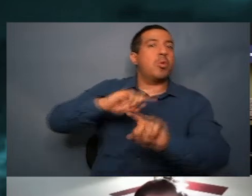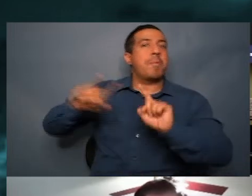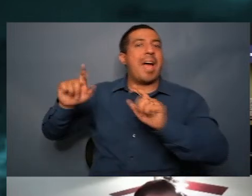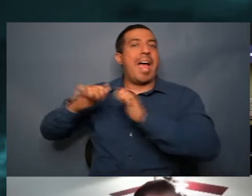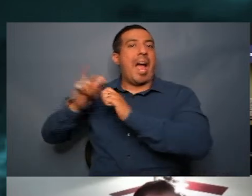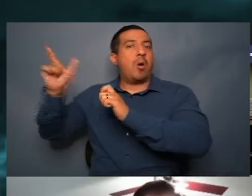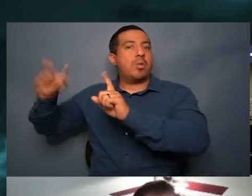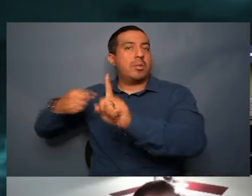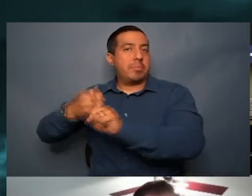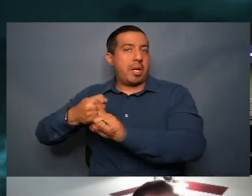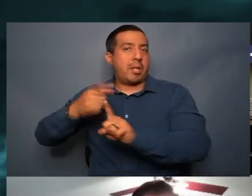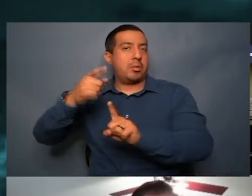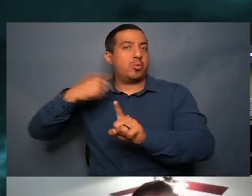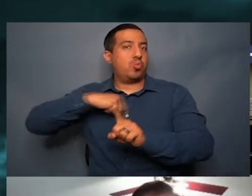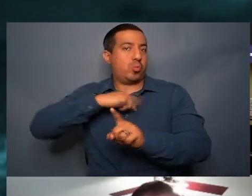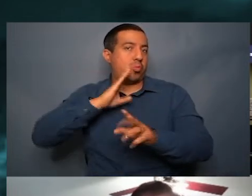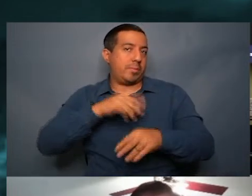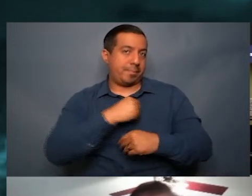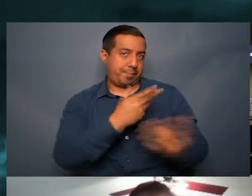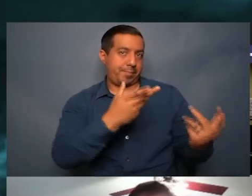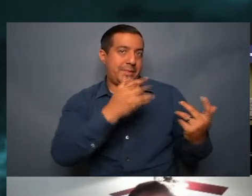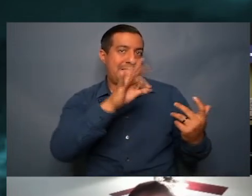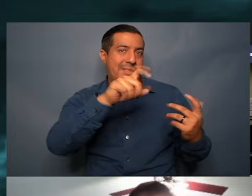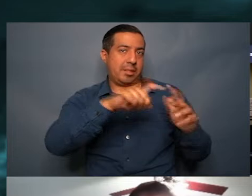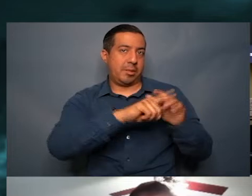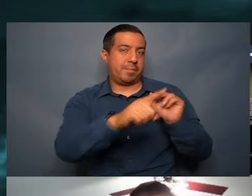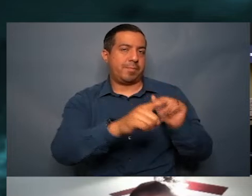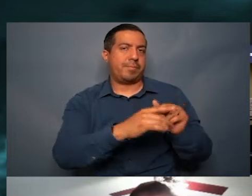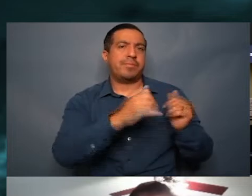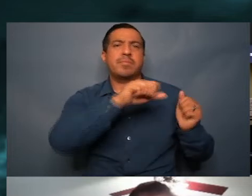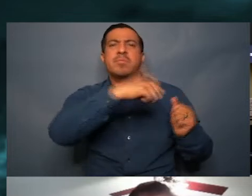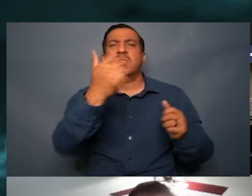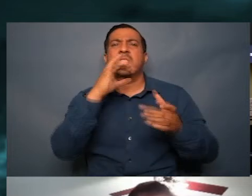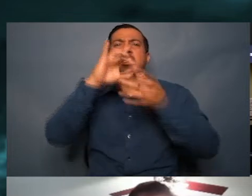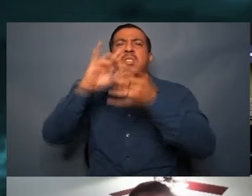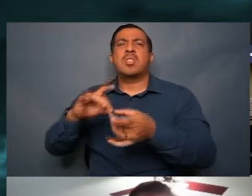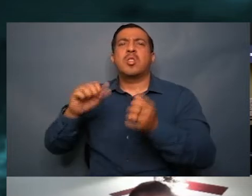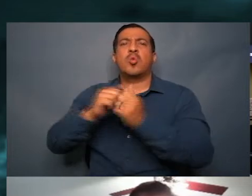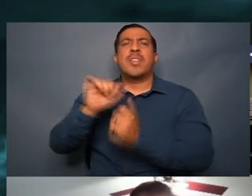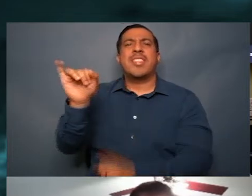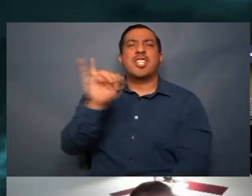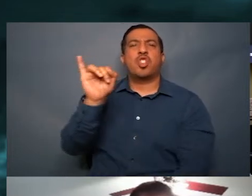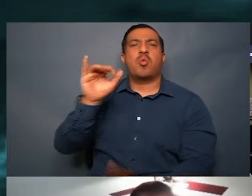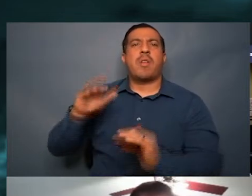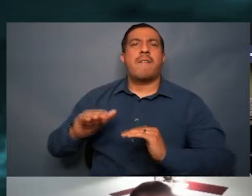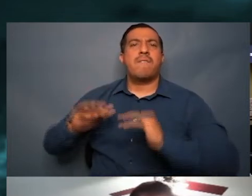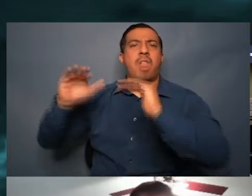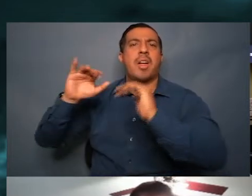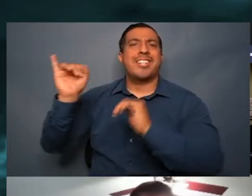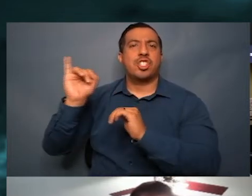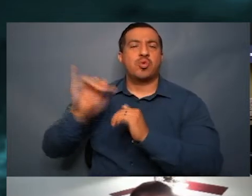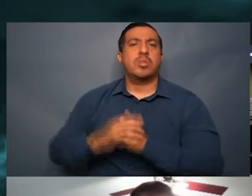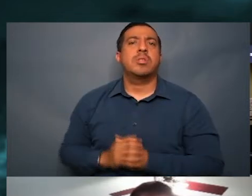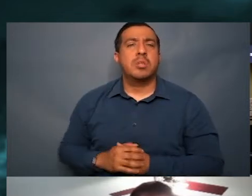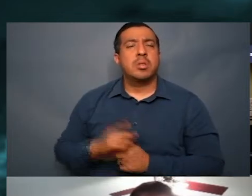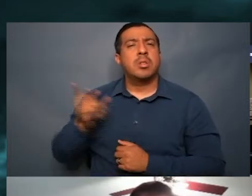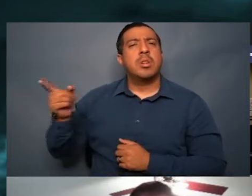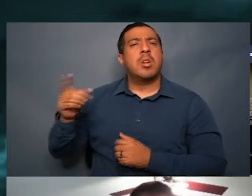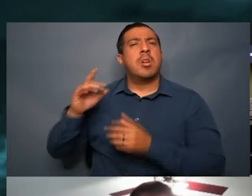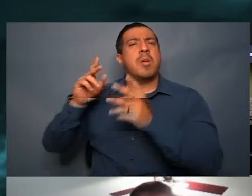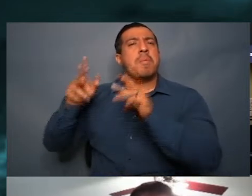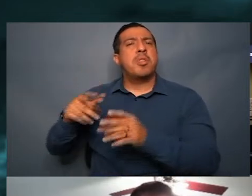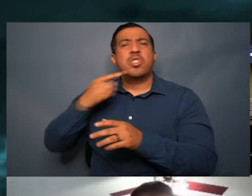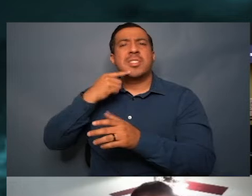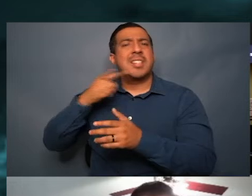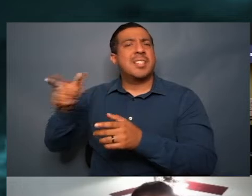Got another question that's come in related to flood insurance, and I'll start this with Jeff Lidner. This person says they did